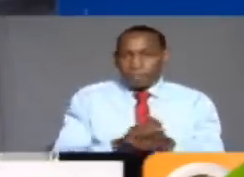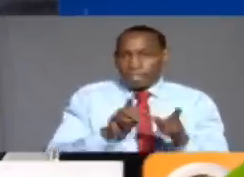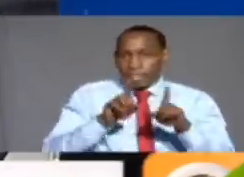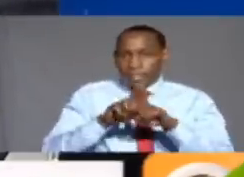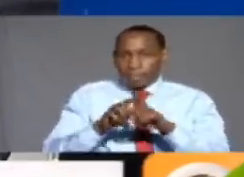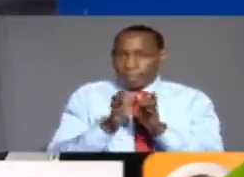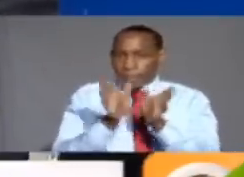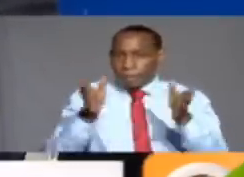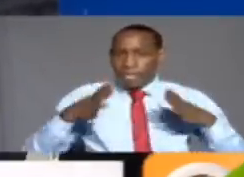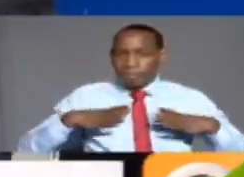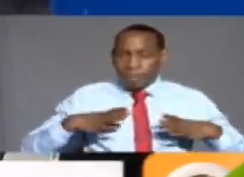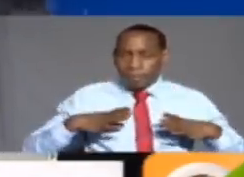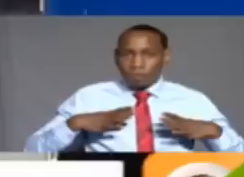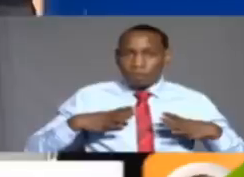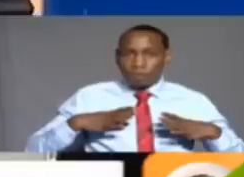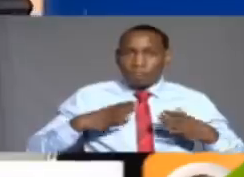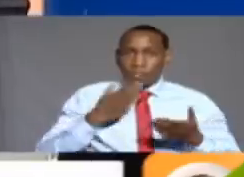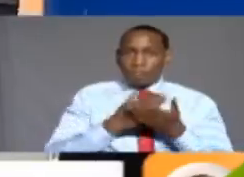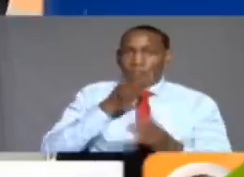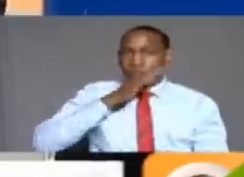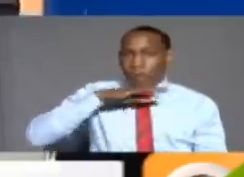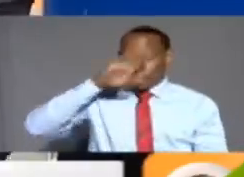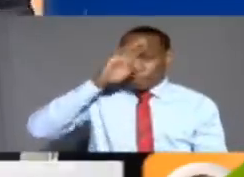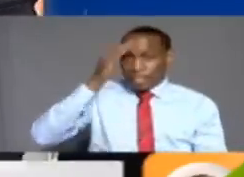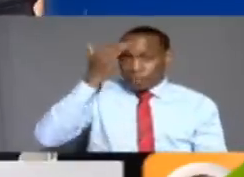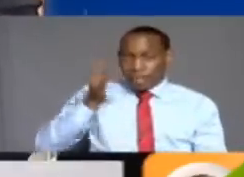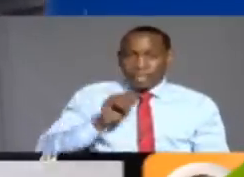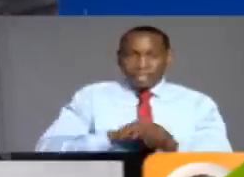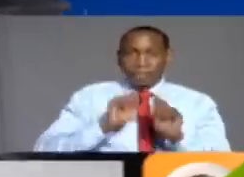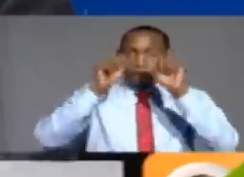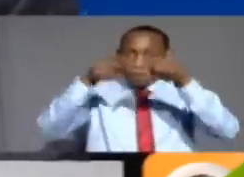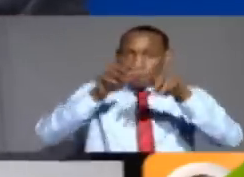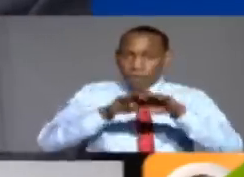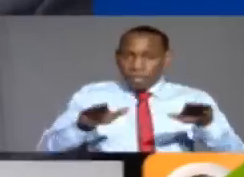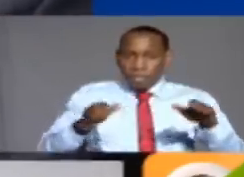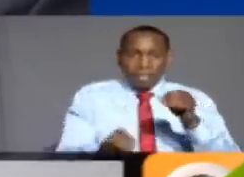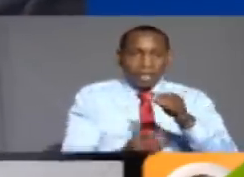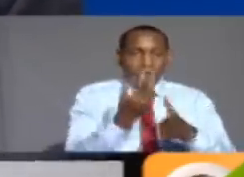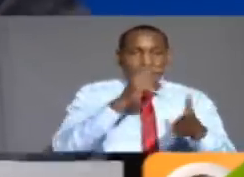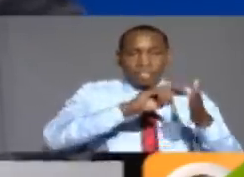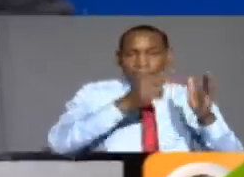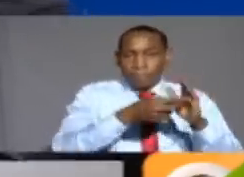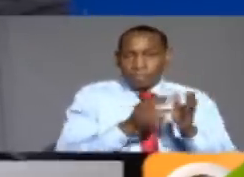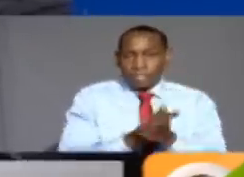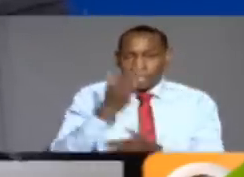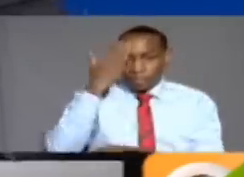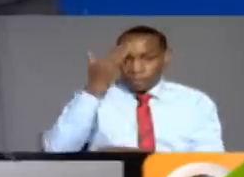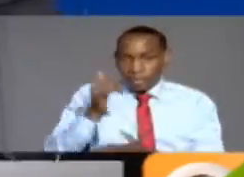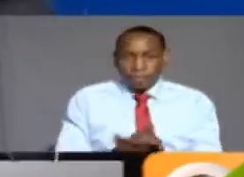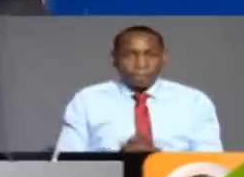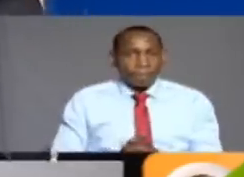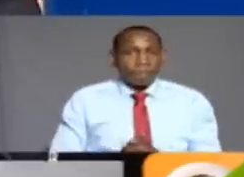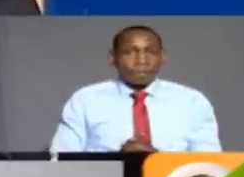making the public and the ground so upset with us? Because when you go to the ground and launch a project,